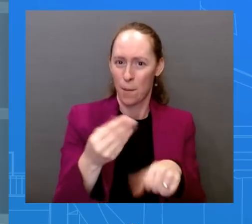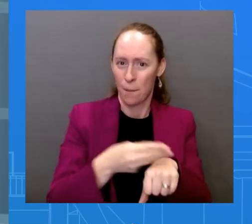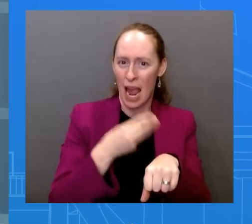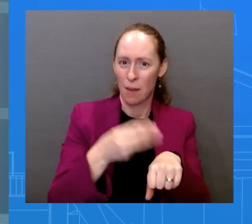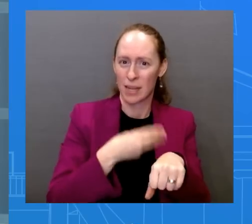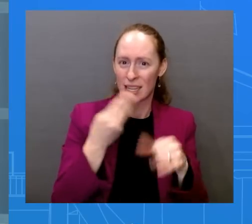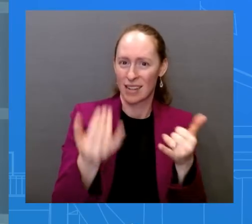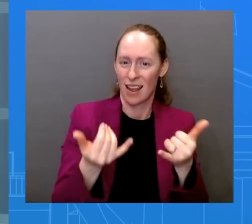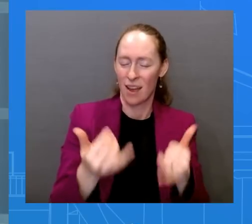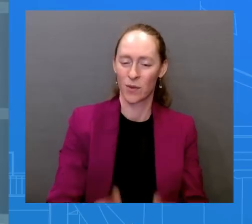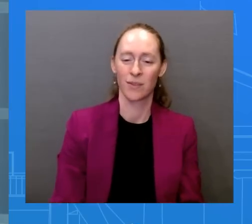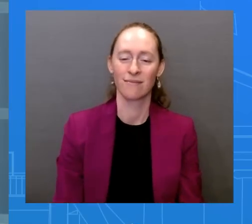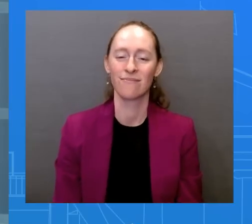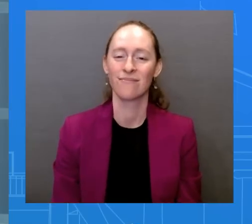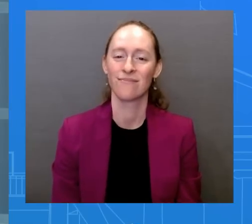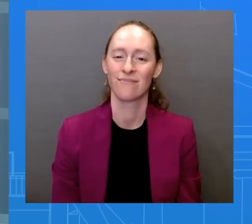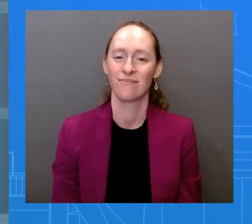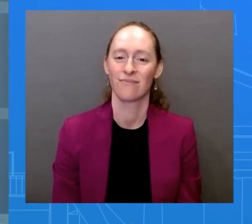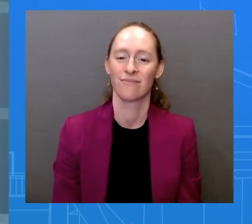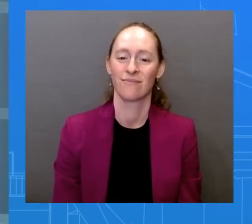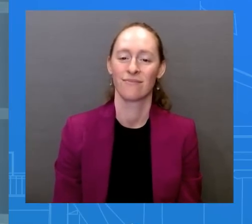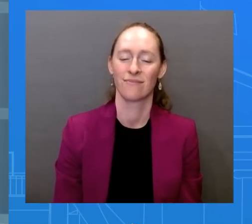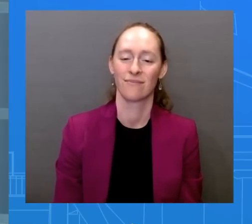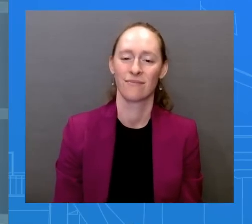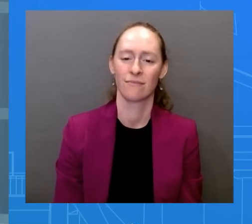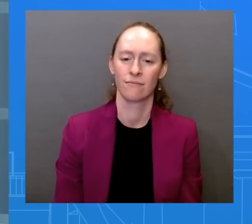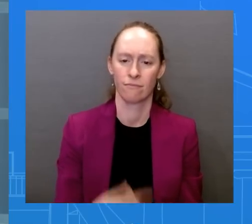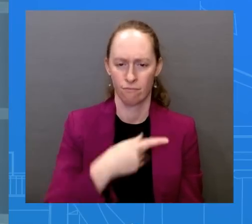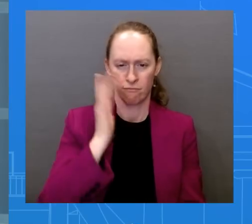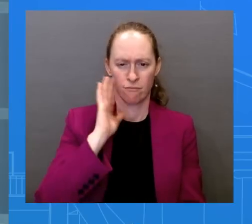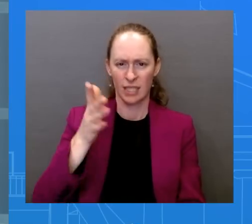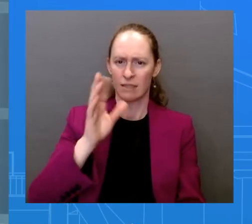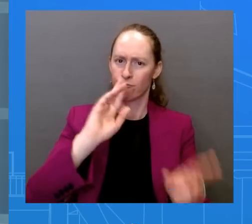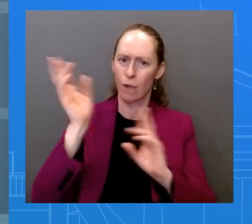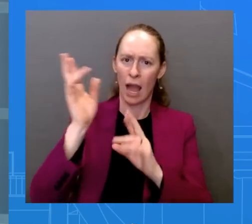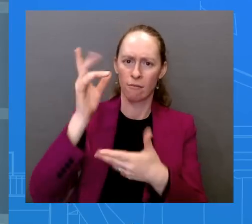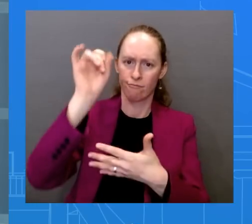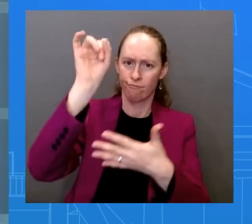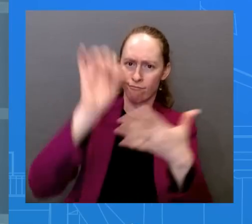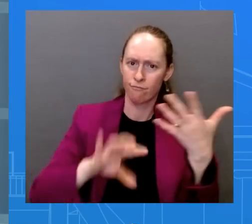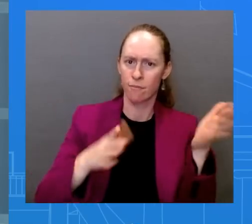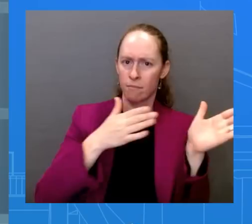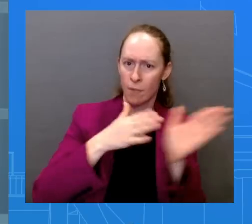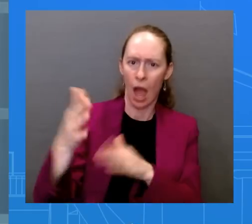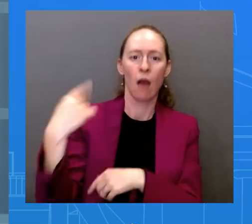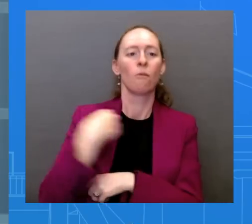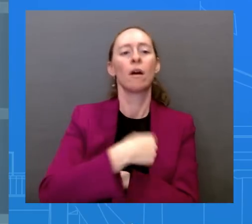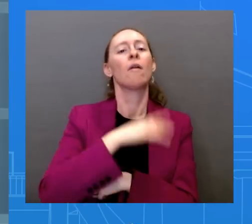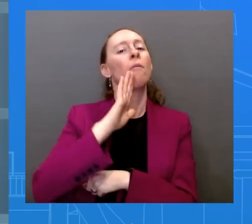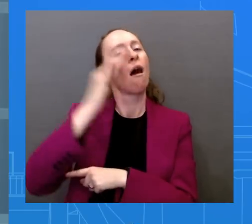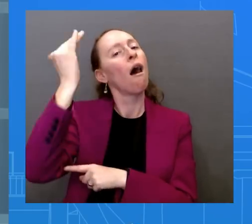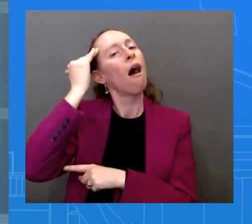be here and she will lay out what we as an administration is doing for Florida and